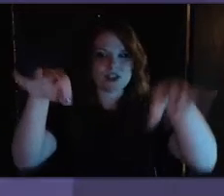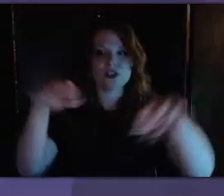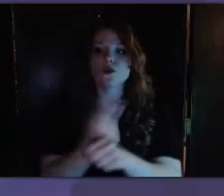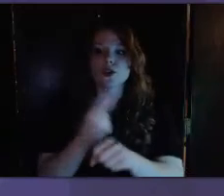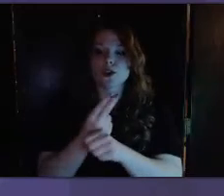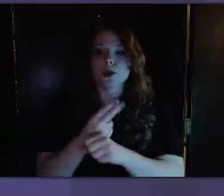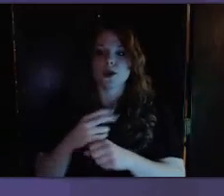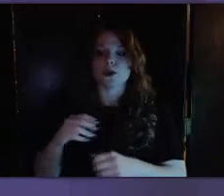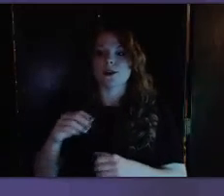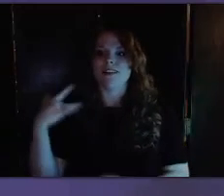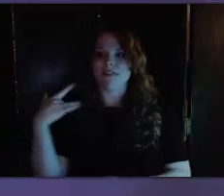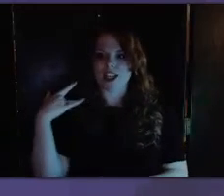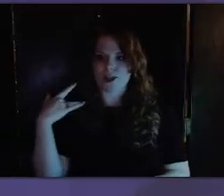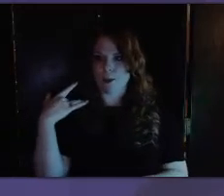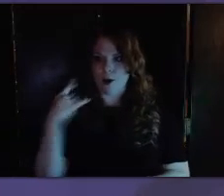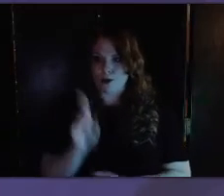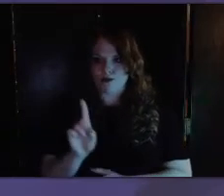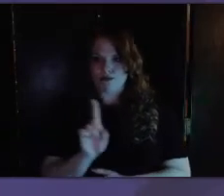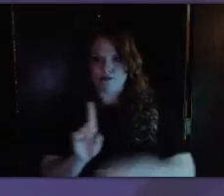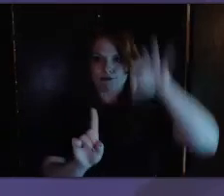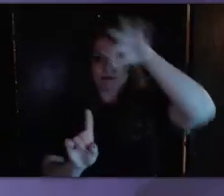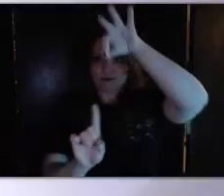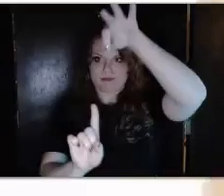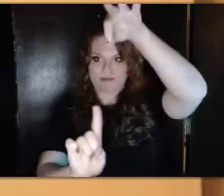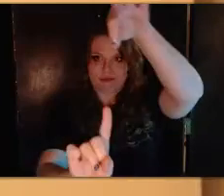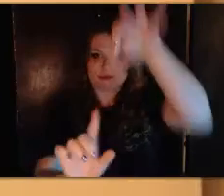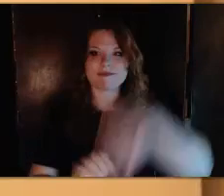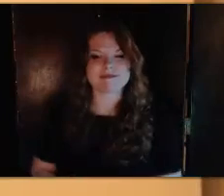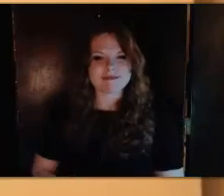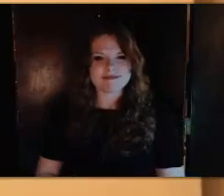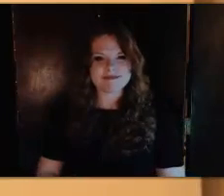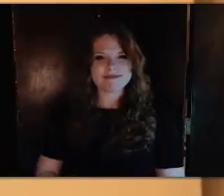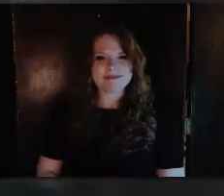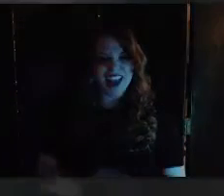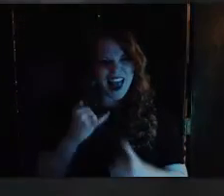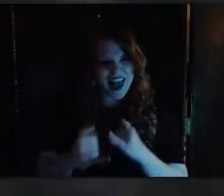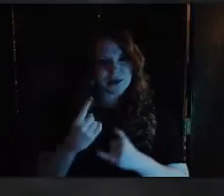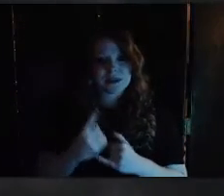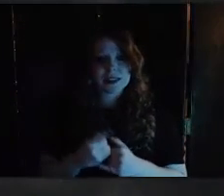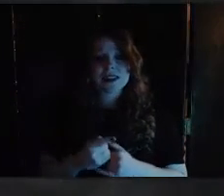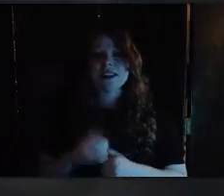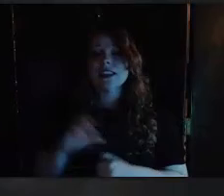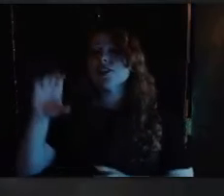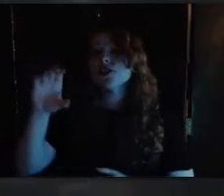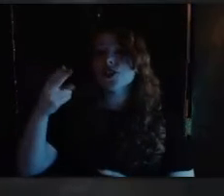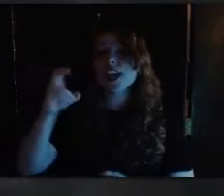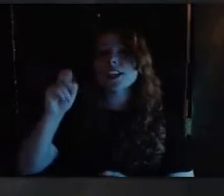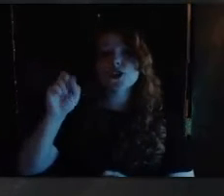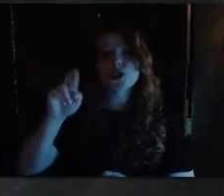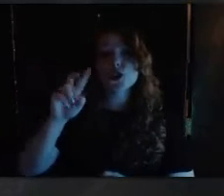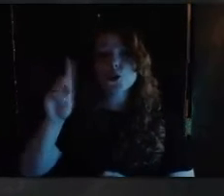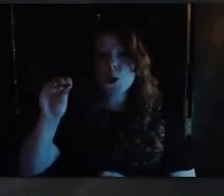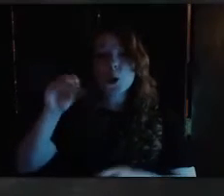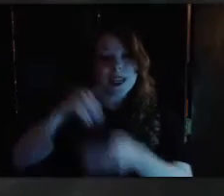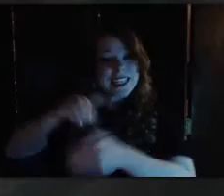walk Jeremy Scott's fashions down the runway. Last but not least today, the Chester Zoo in England